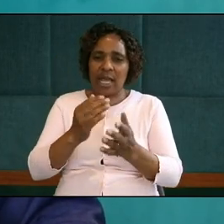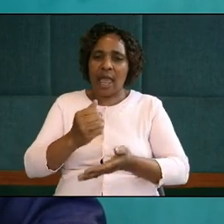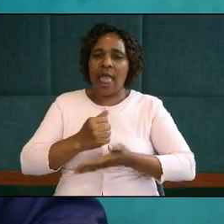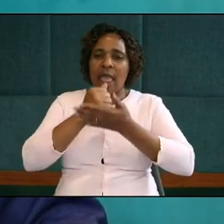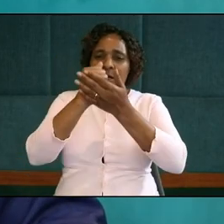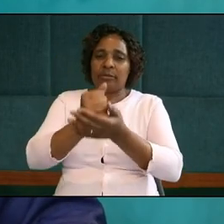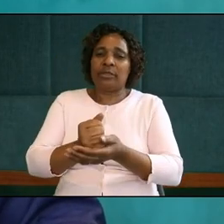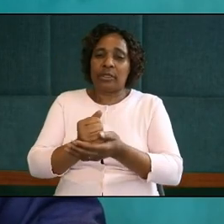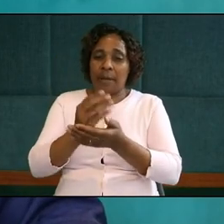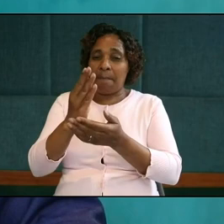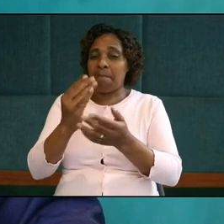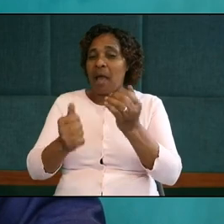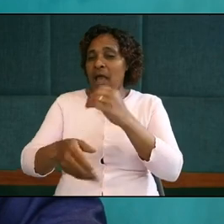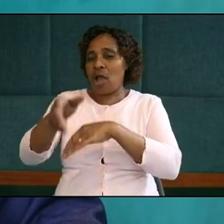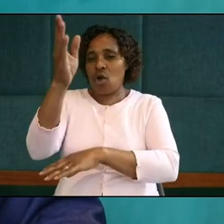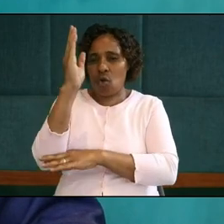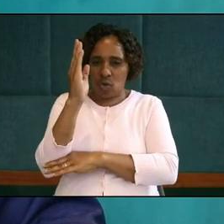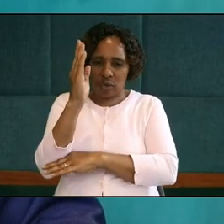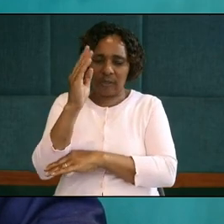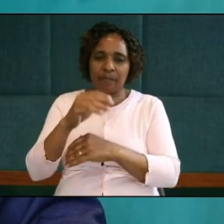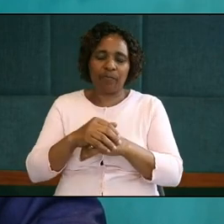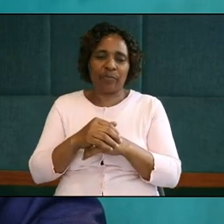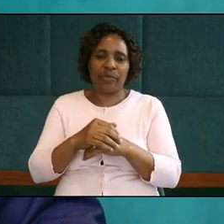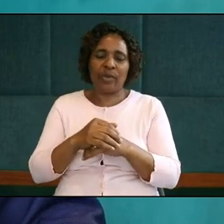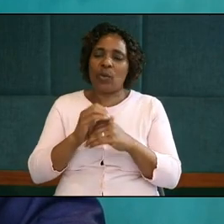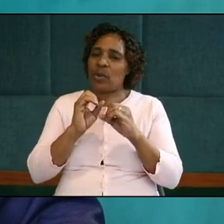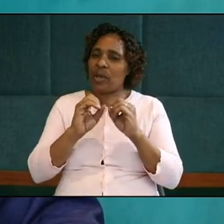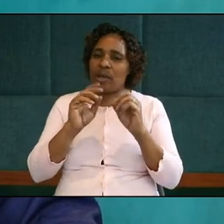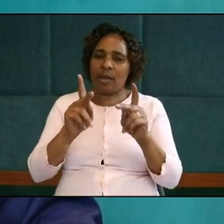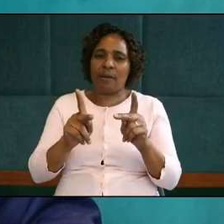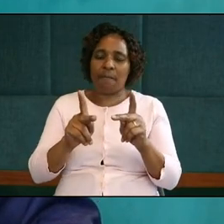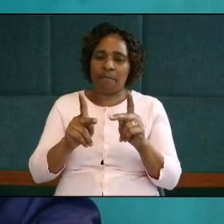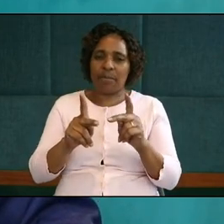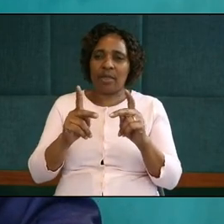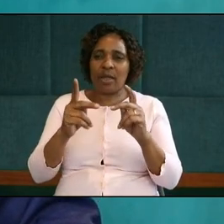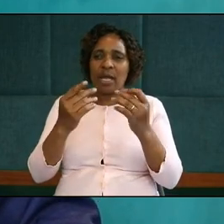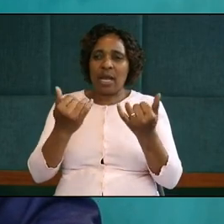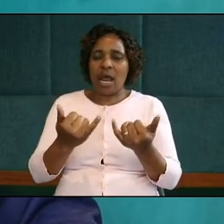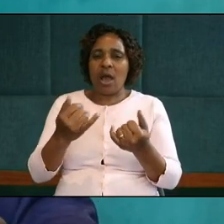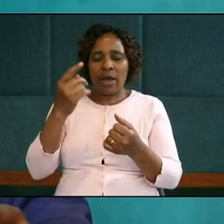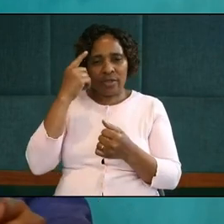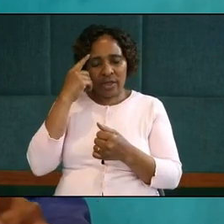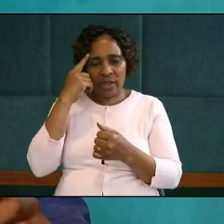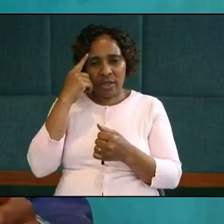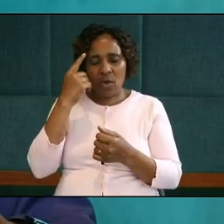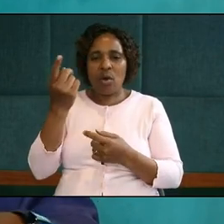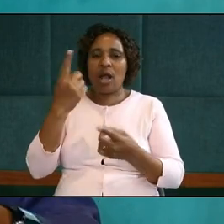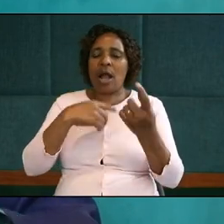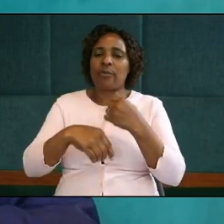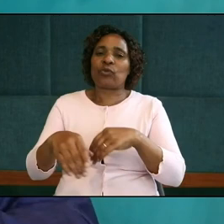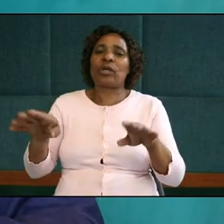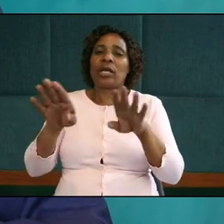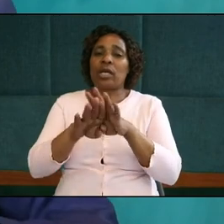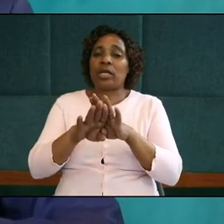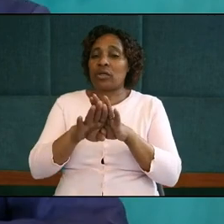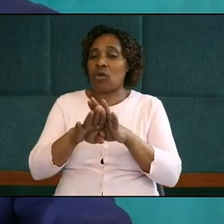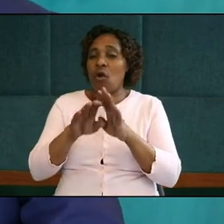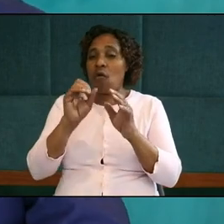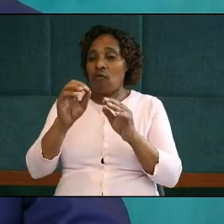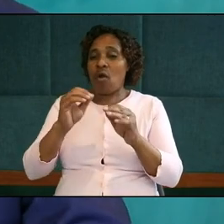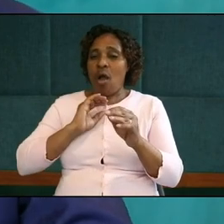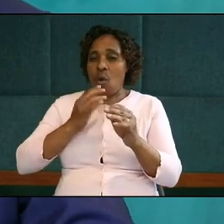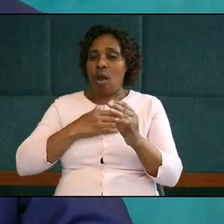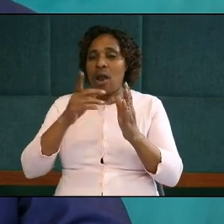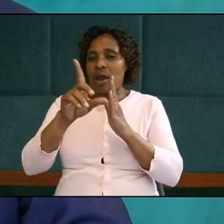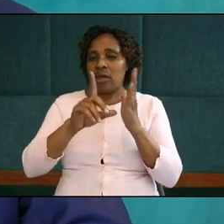God. All right. So, ladies and gentlemen, I think really we have come to the end of our lesson. But I